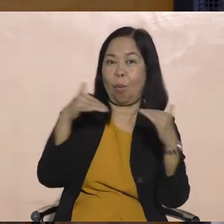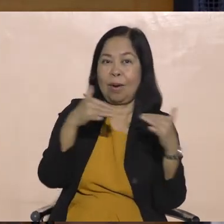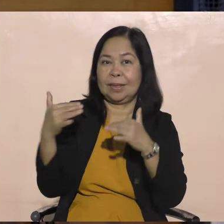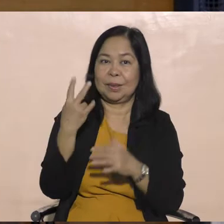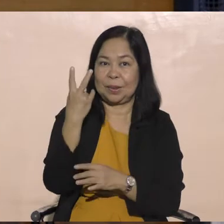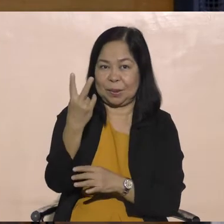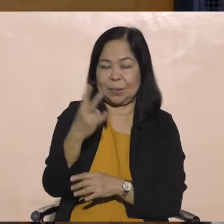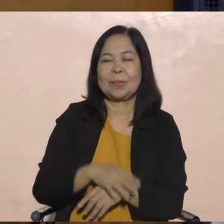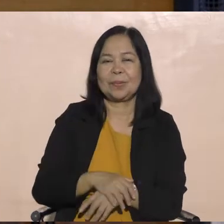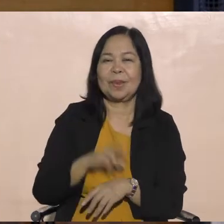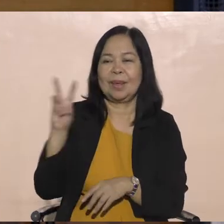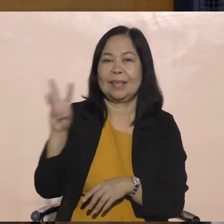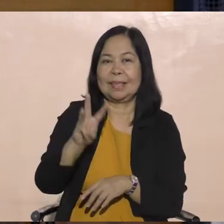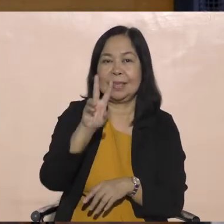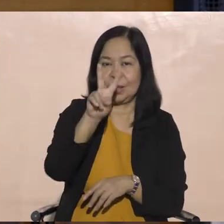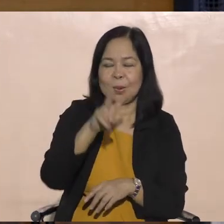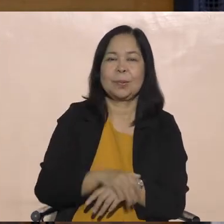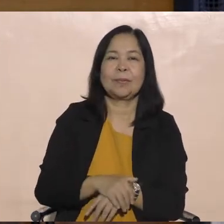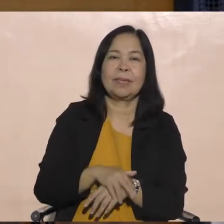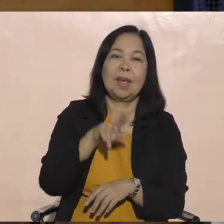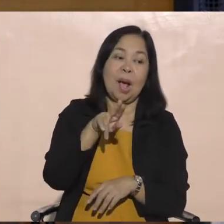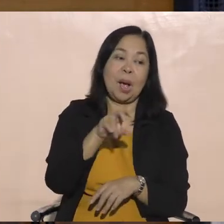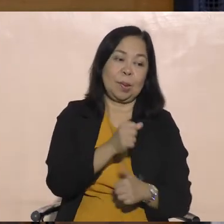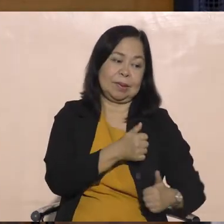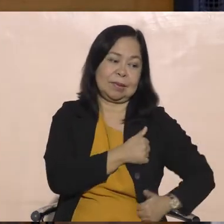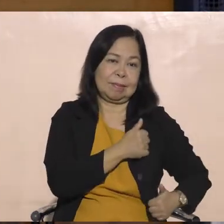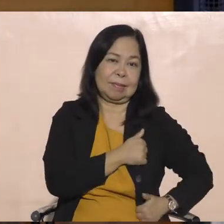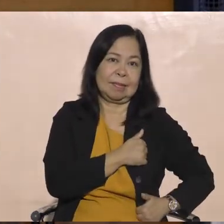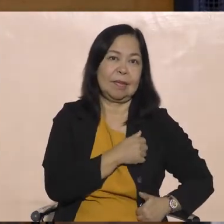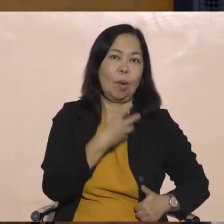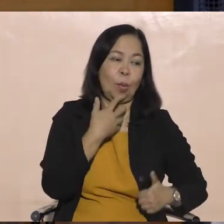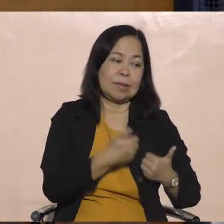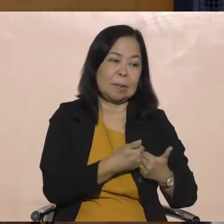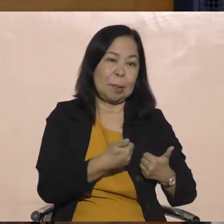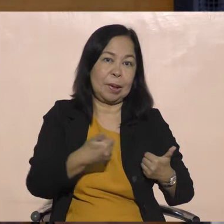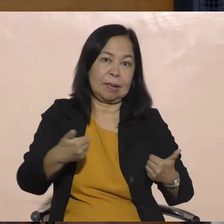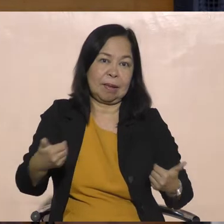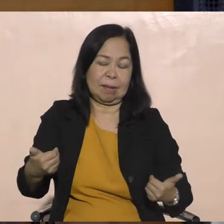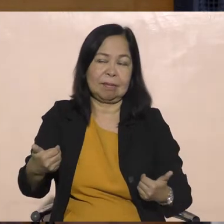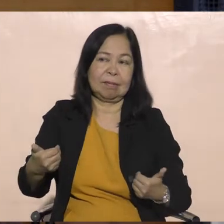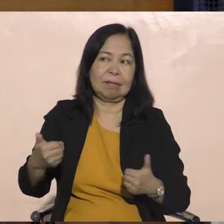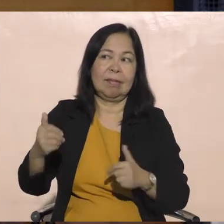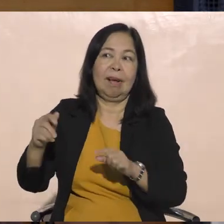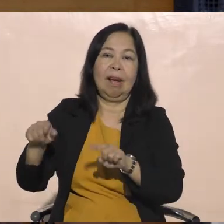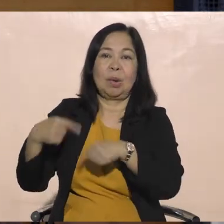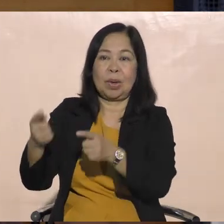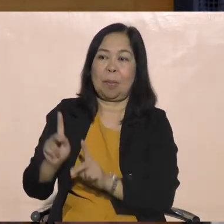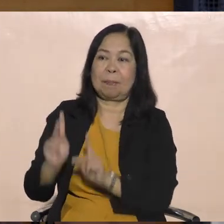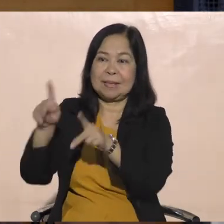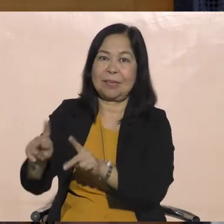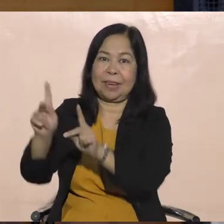a U.S. Marine was separated from his unit on a Pacific island. The fighting had